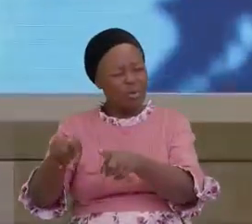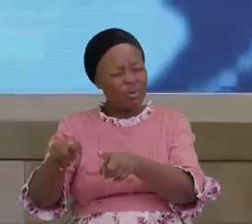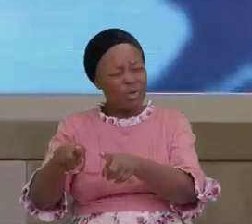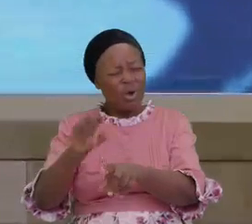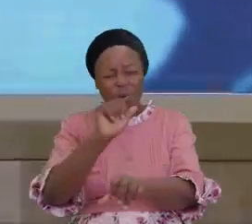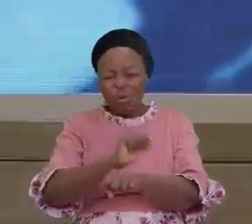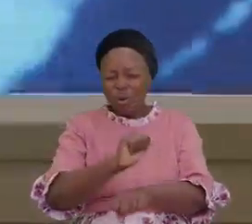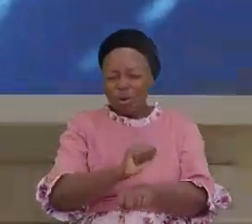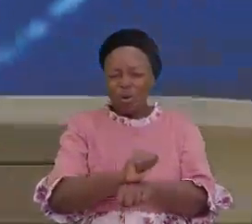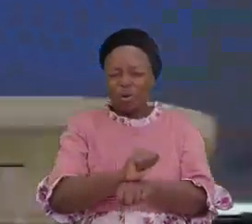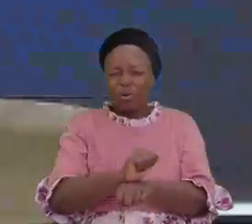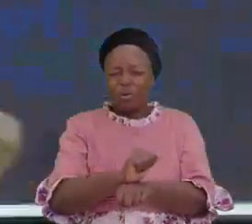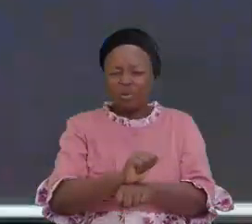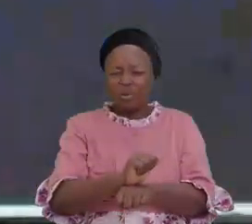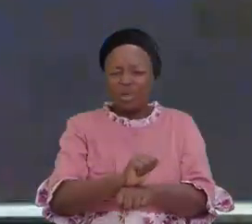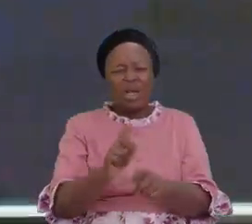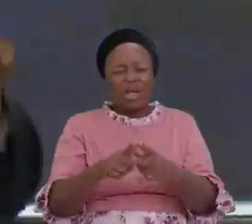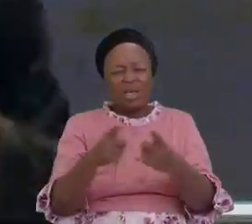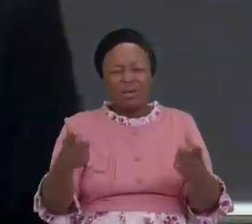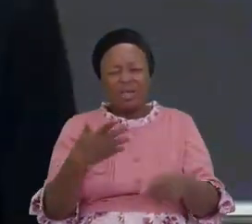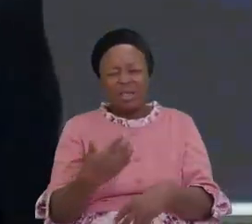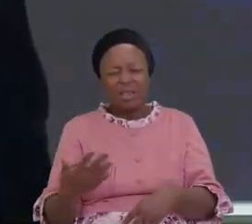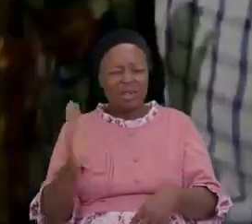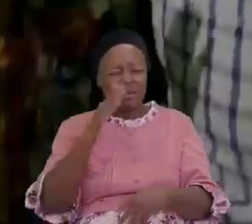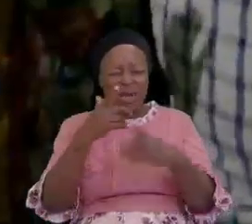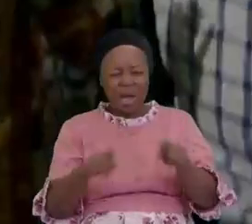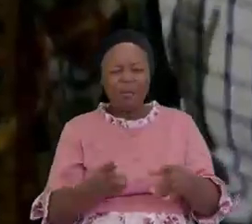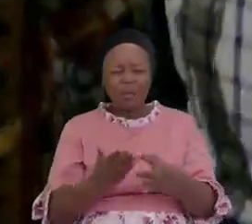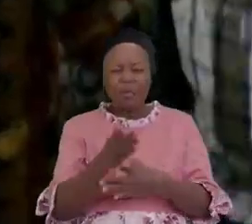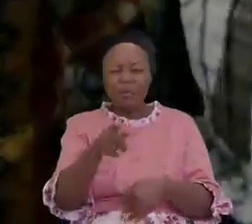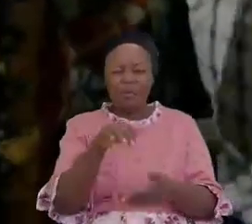walk. Great things will happen through you.